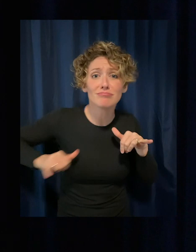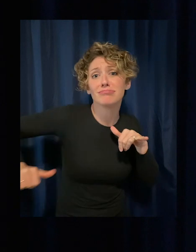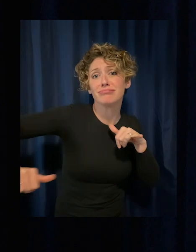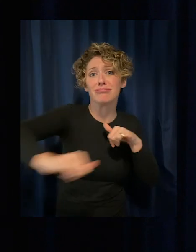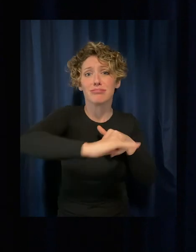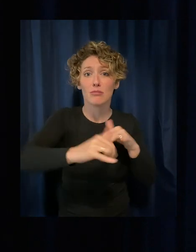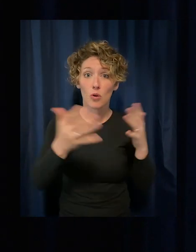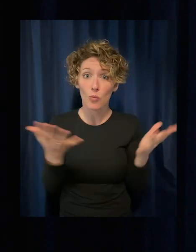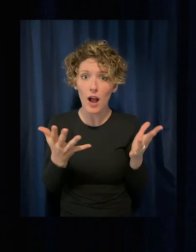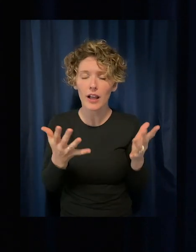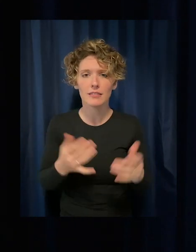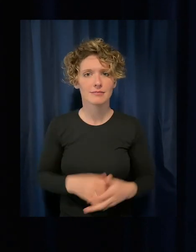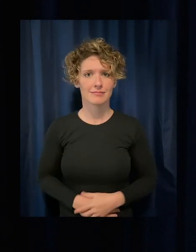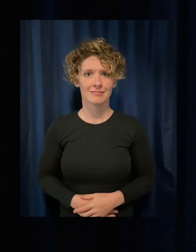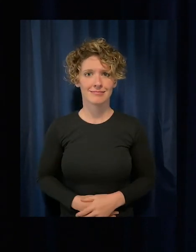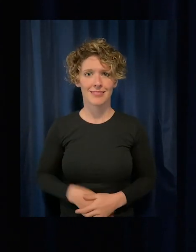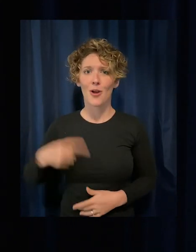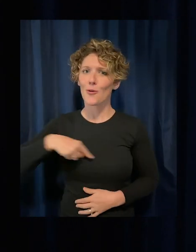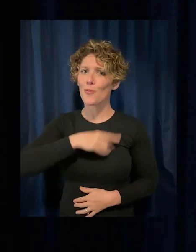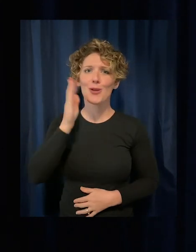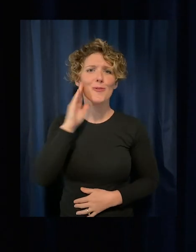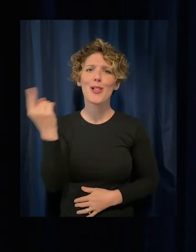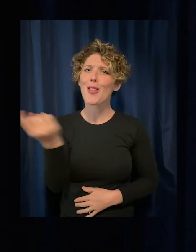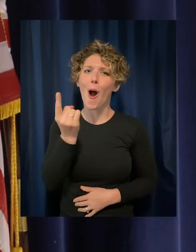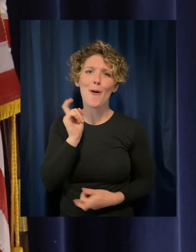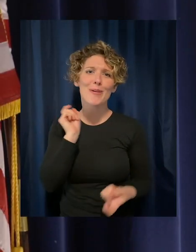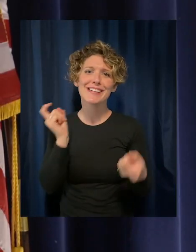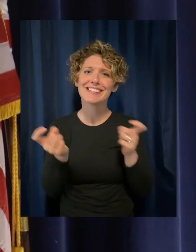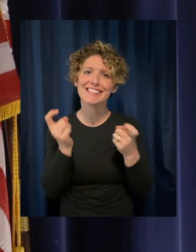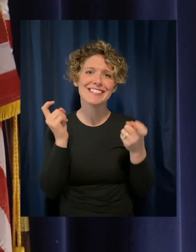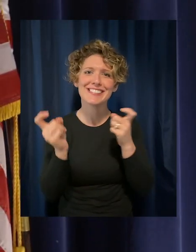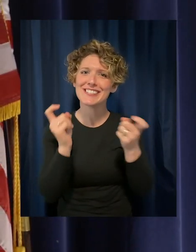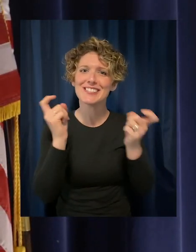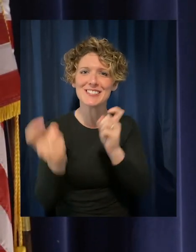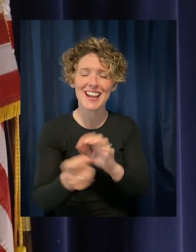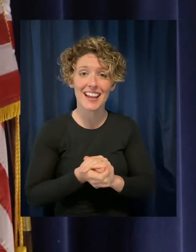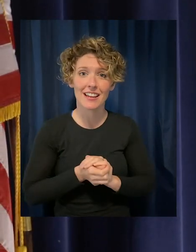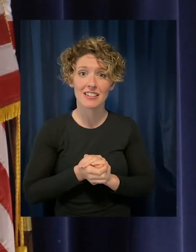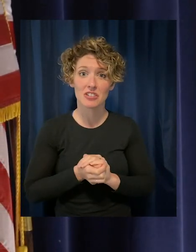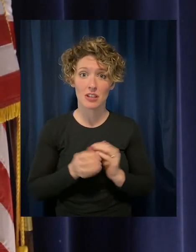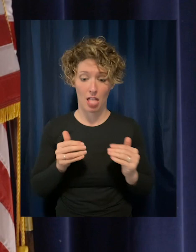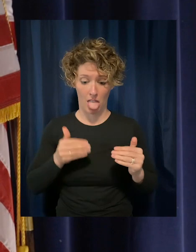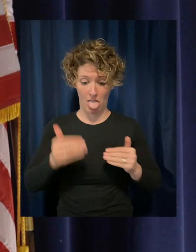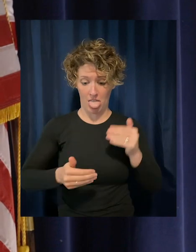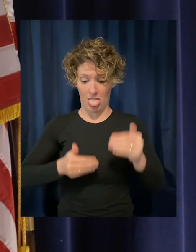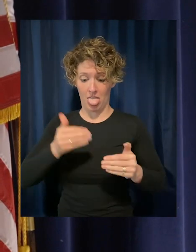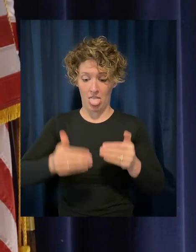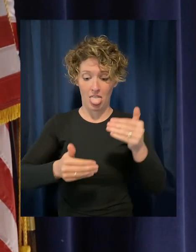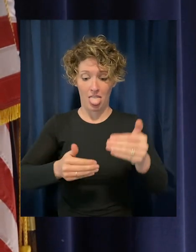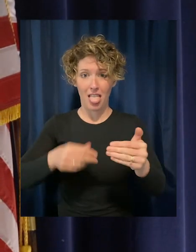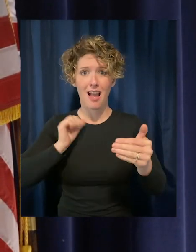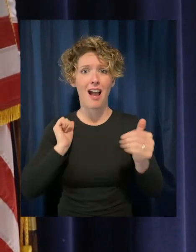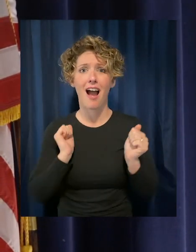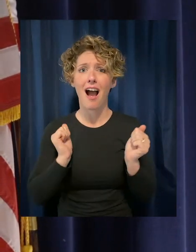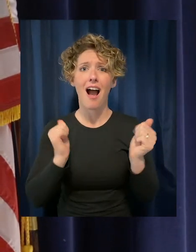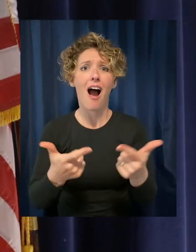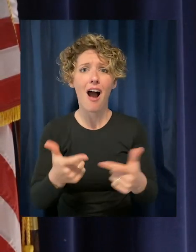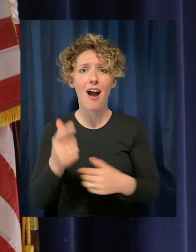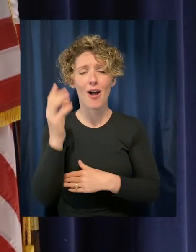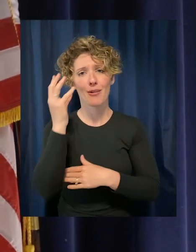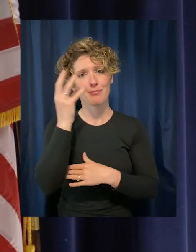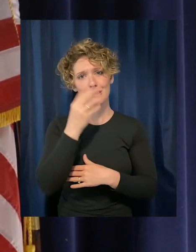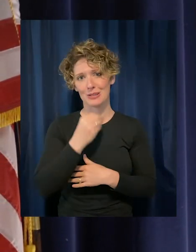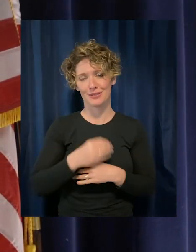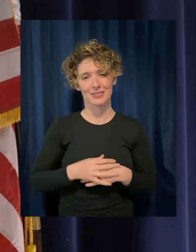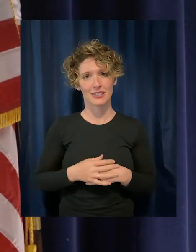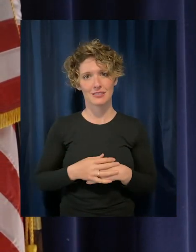us that emerges, it is just as beautiful as the last and just as beautiful as the next. And so with that, I want you to look